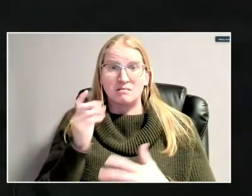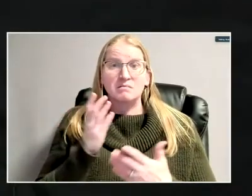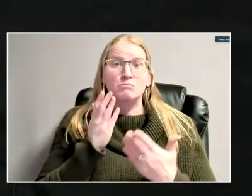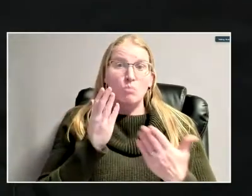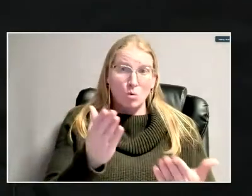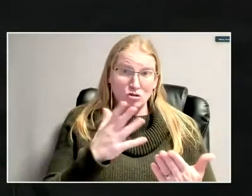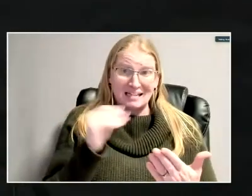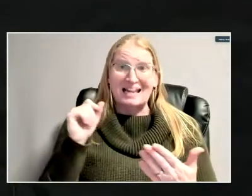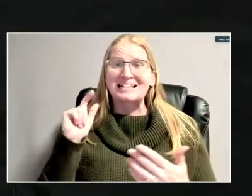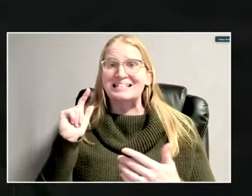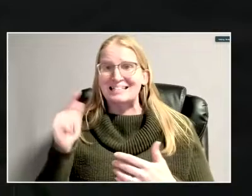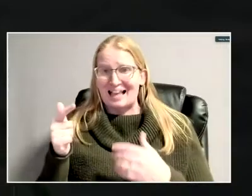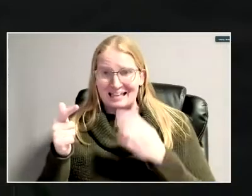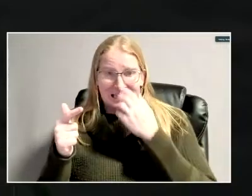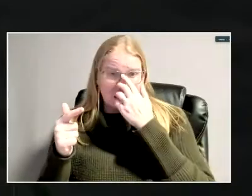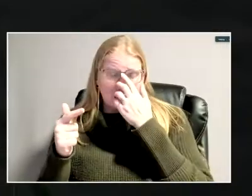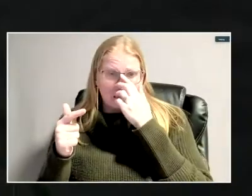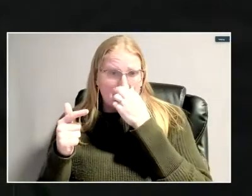by